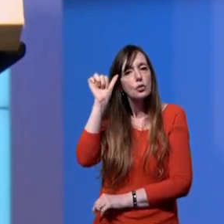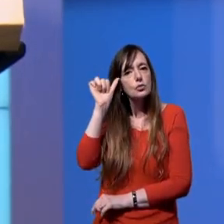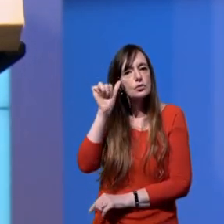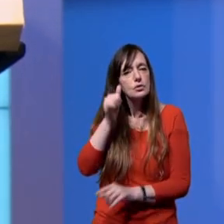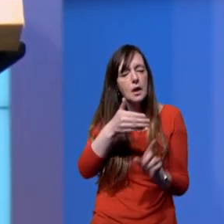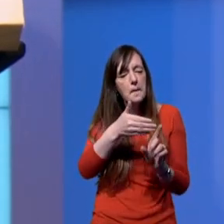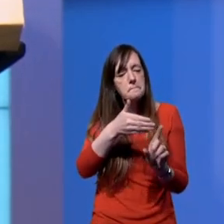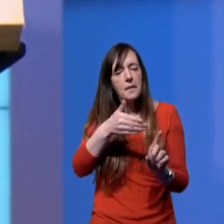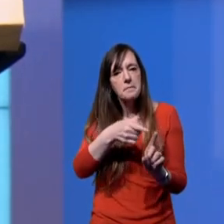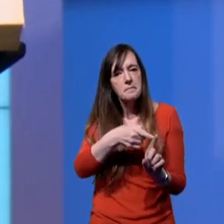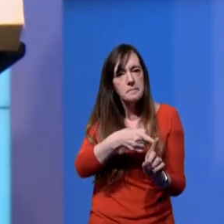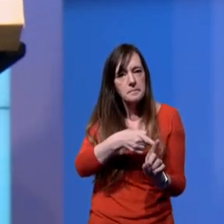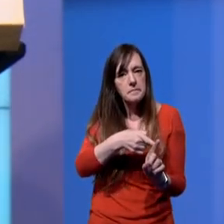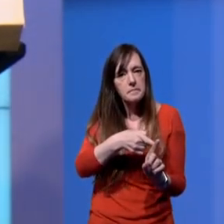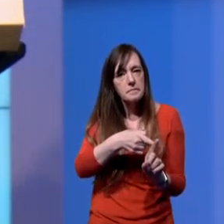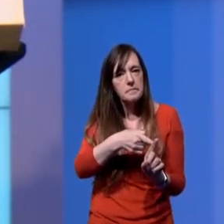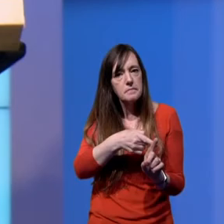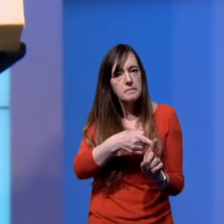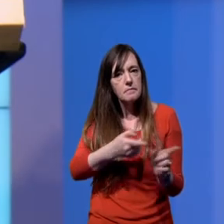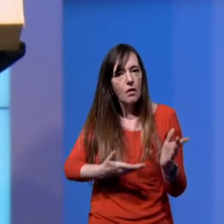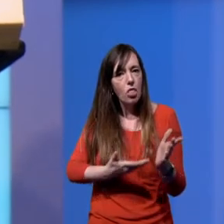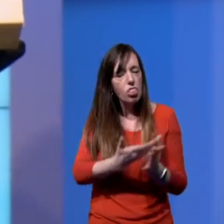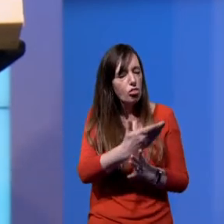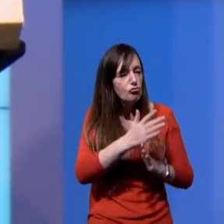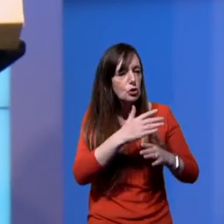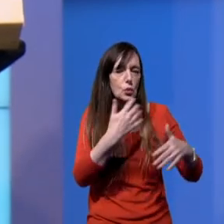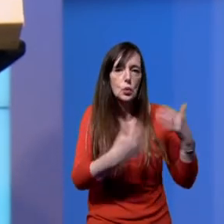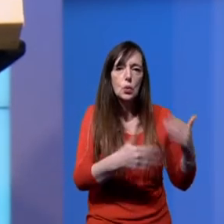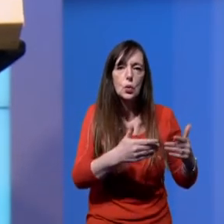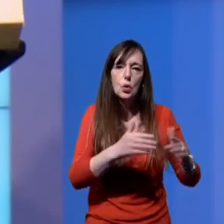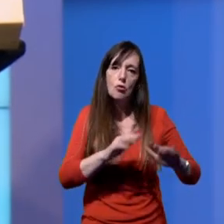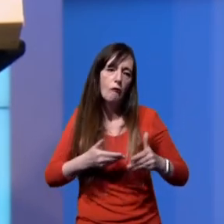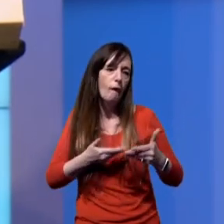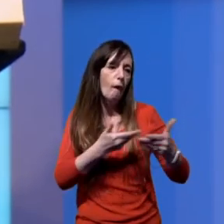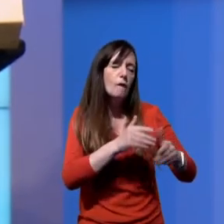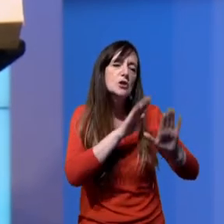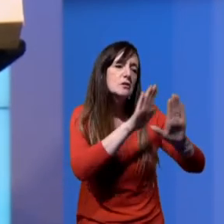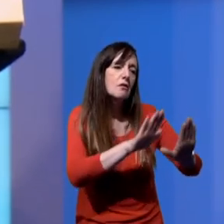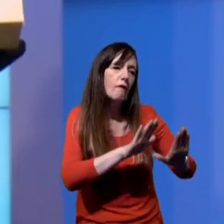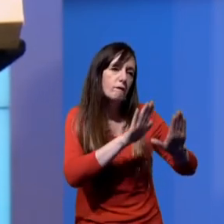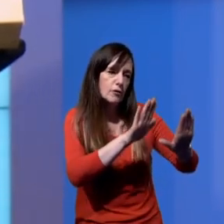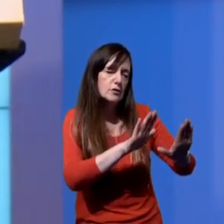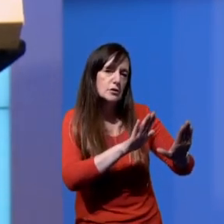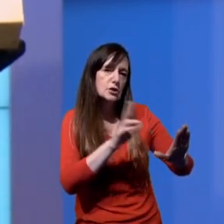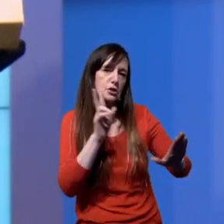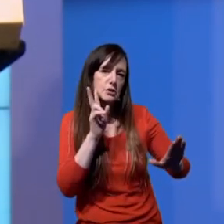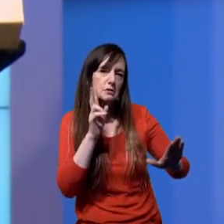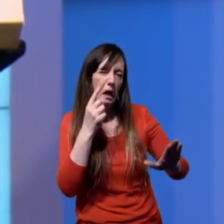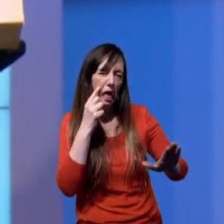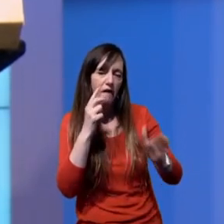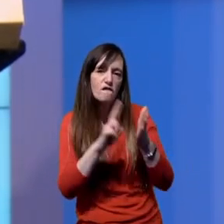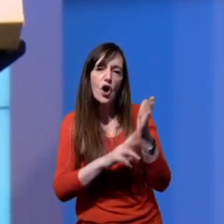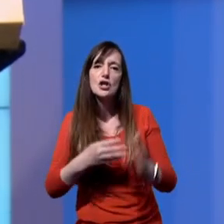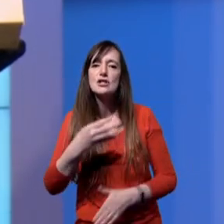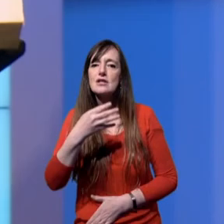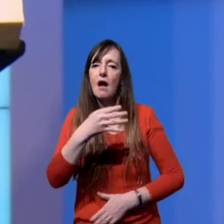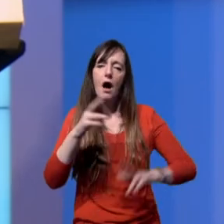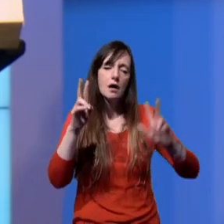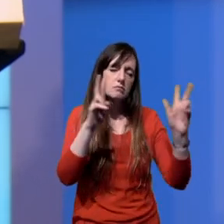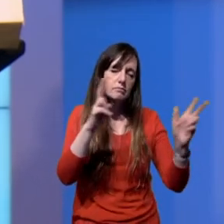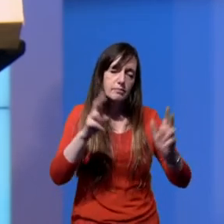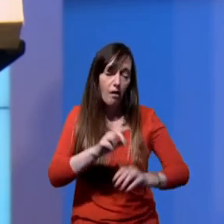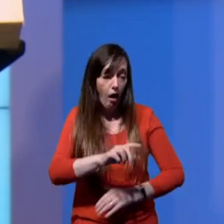And in the midst of that, he offers comfort. See it in verse 9 as we look down again. I know